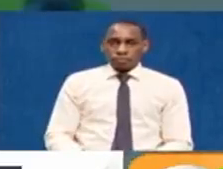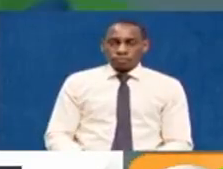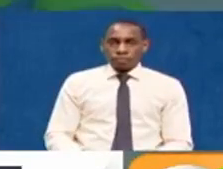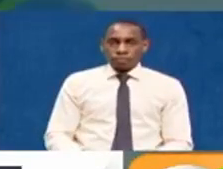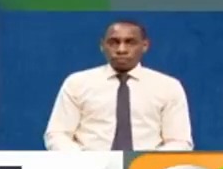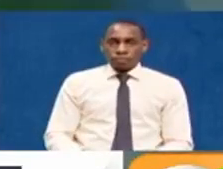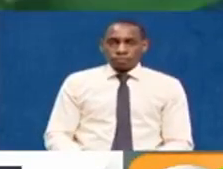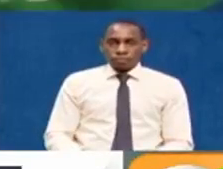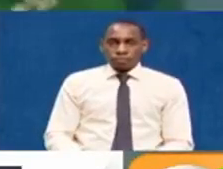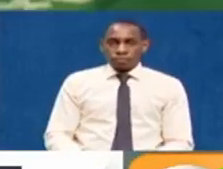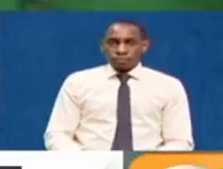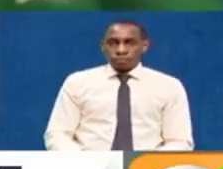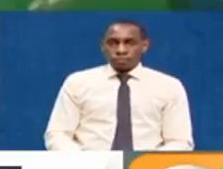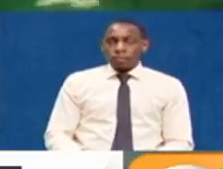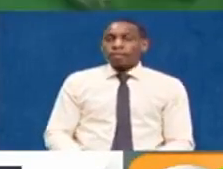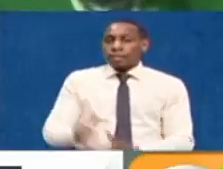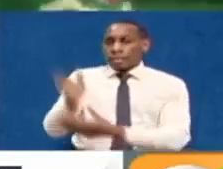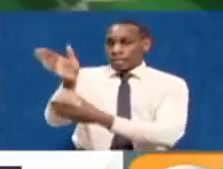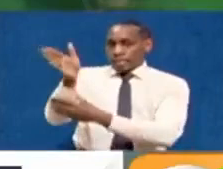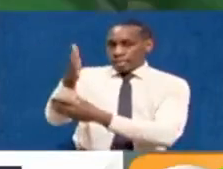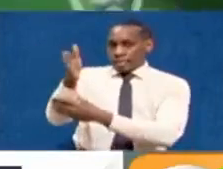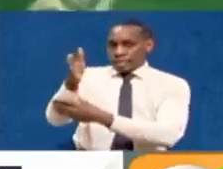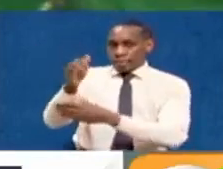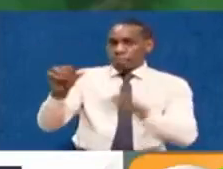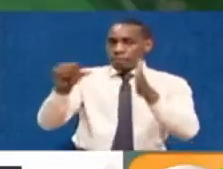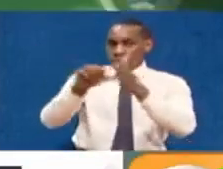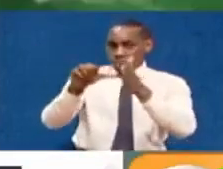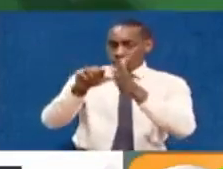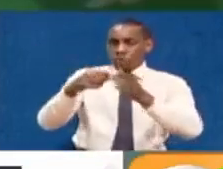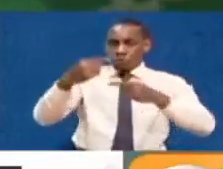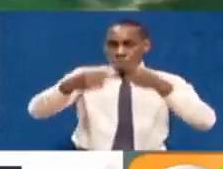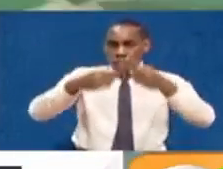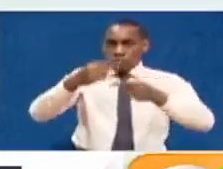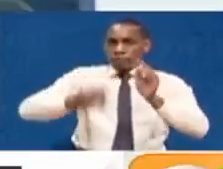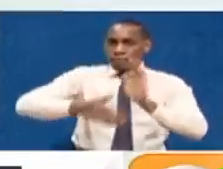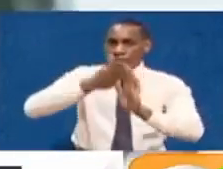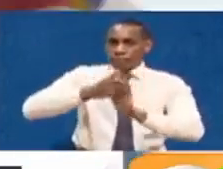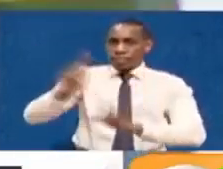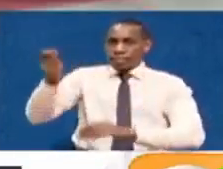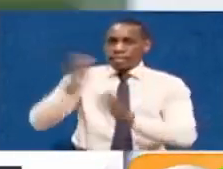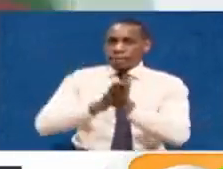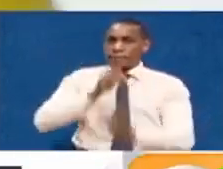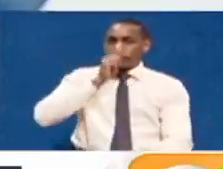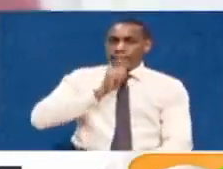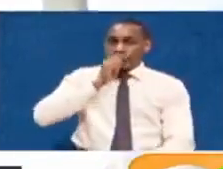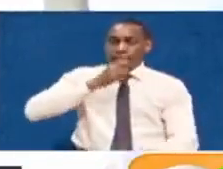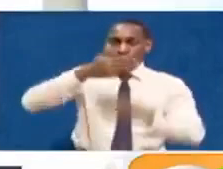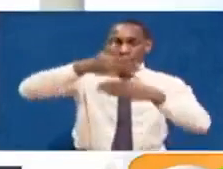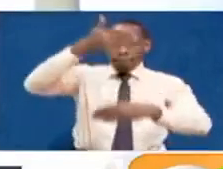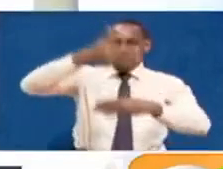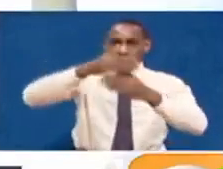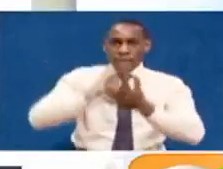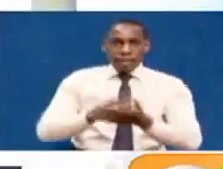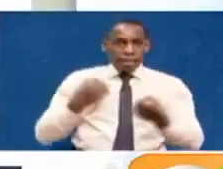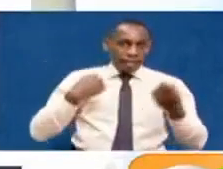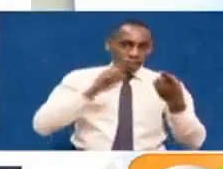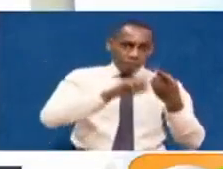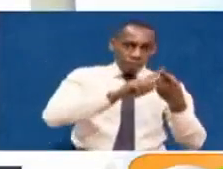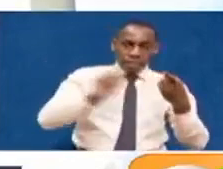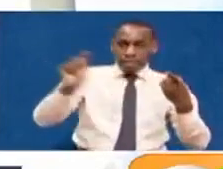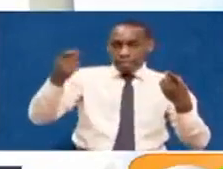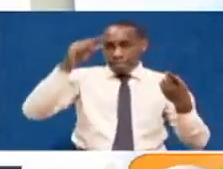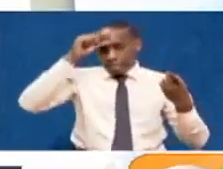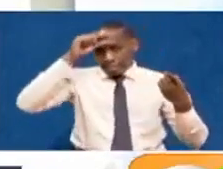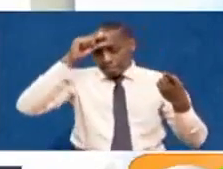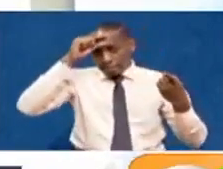winds of what appears to be a diplomatic row are blowing fast along the Kenya-Tanzania border. First, the